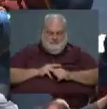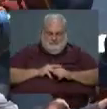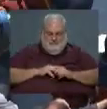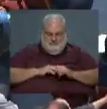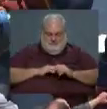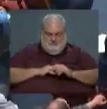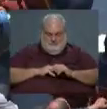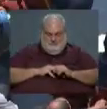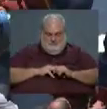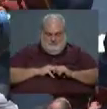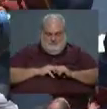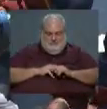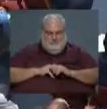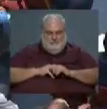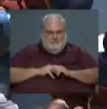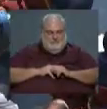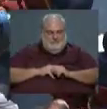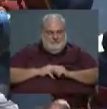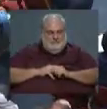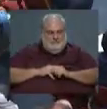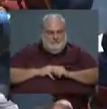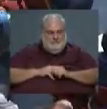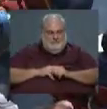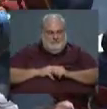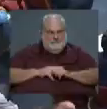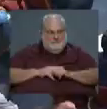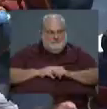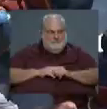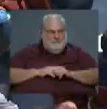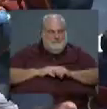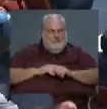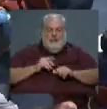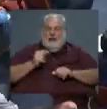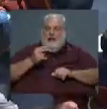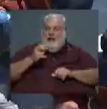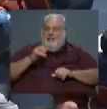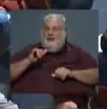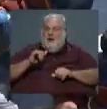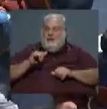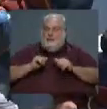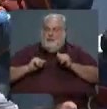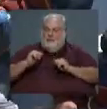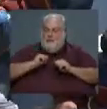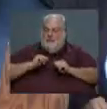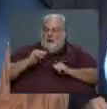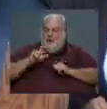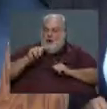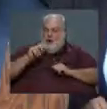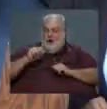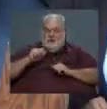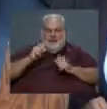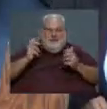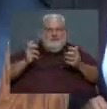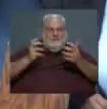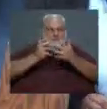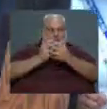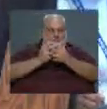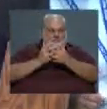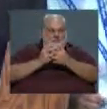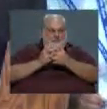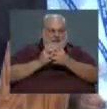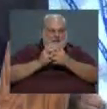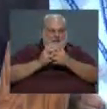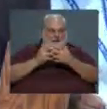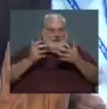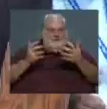As you, okay. It's multimedia performing arts, so they're going to fit the requirements of, they're